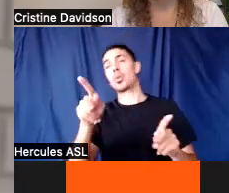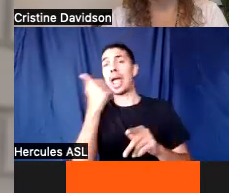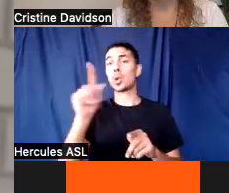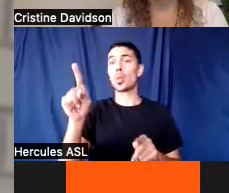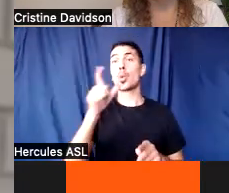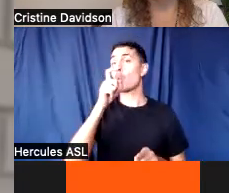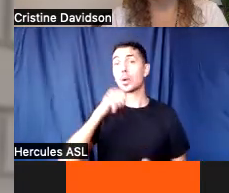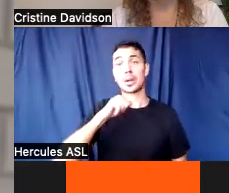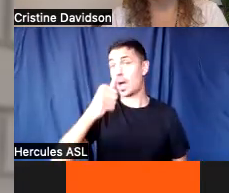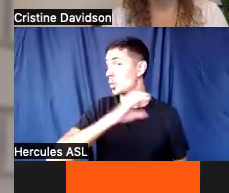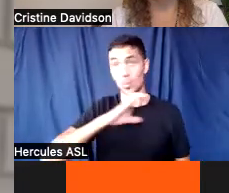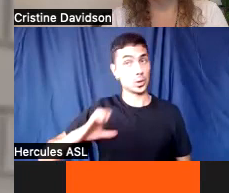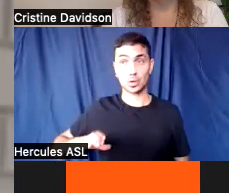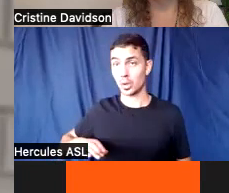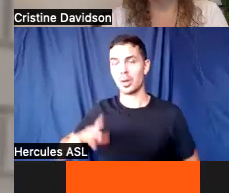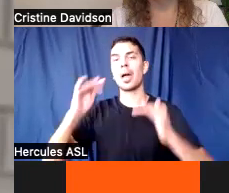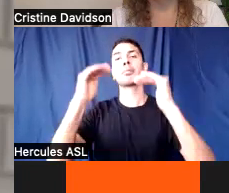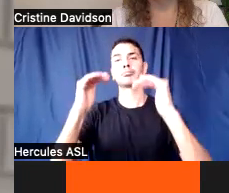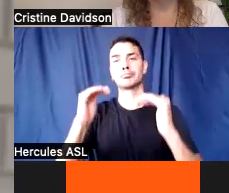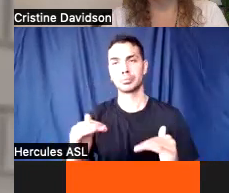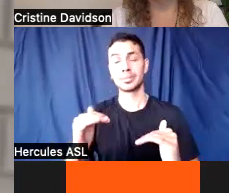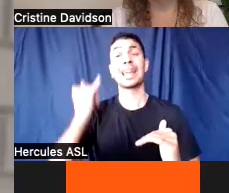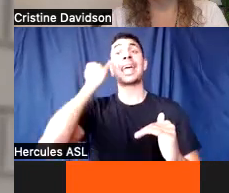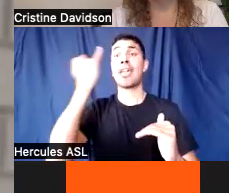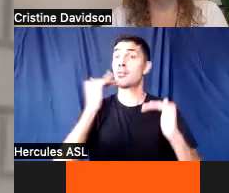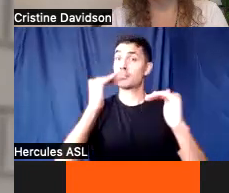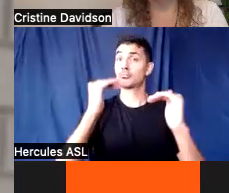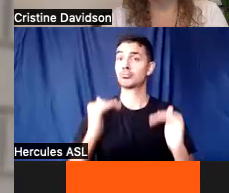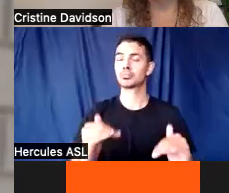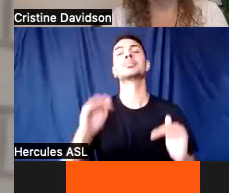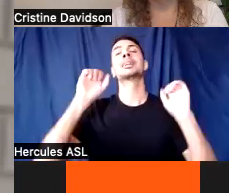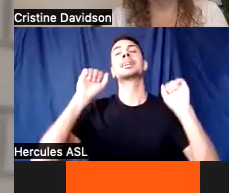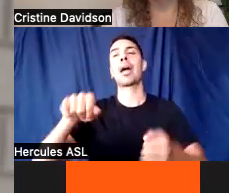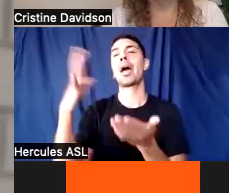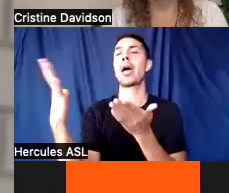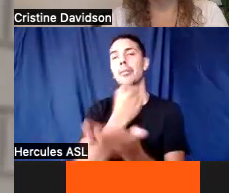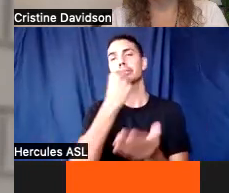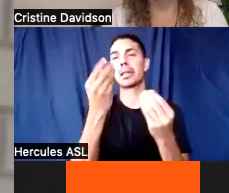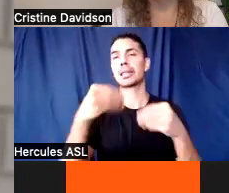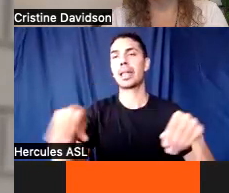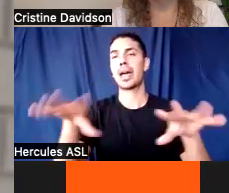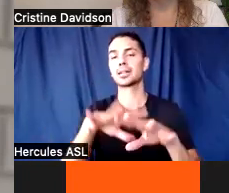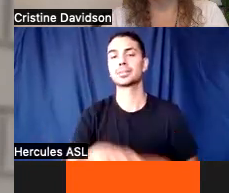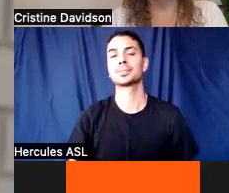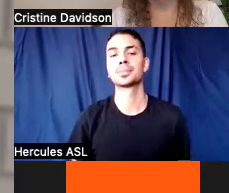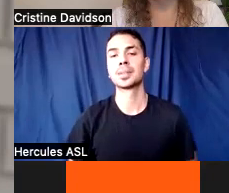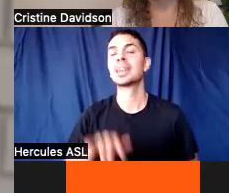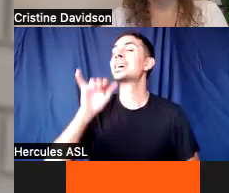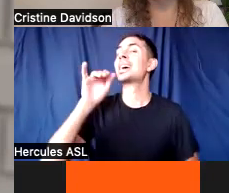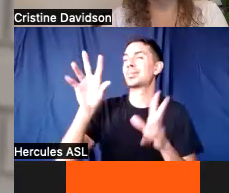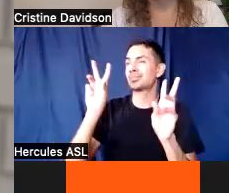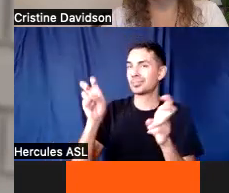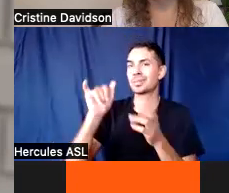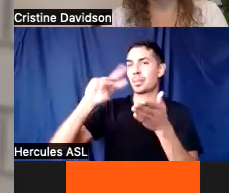as practiced, is evil. It provided that only those who know